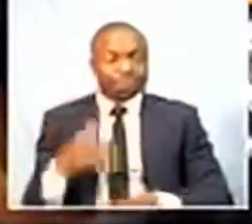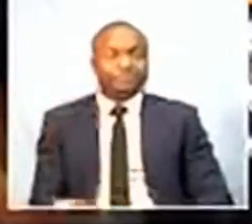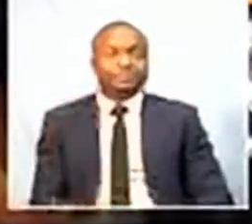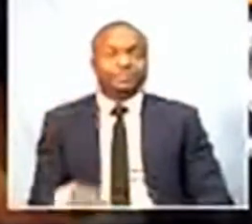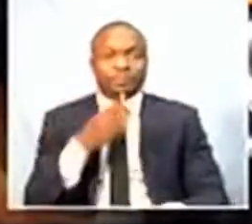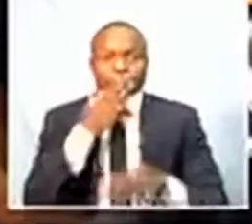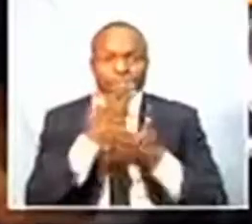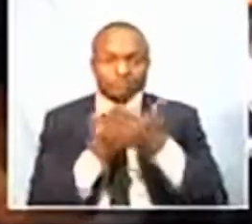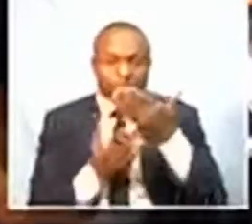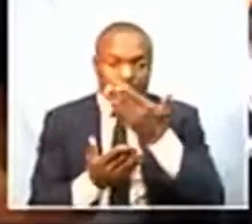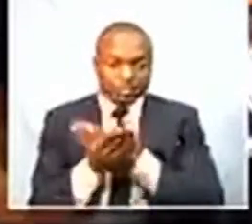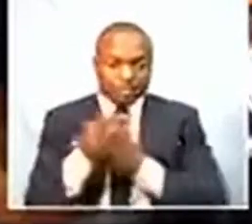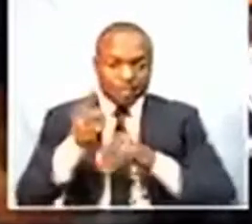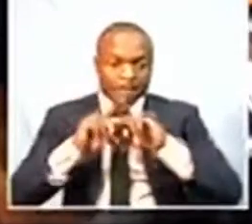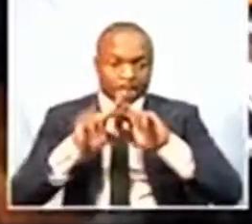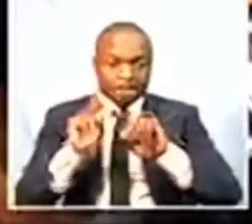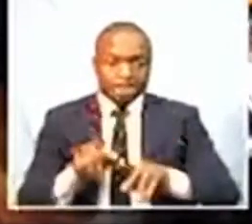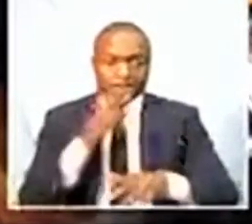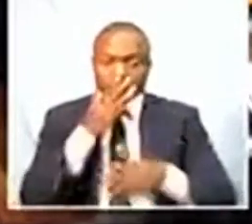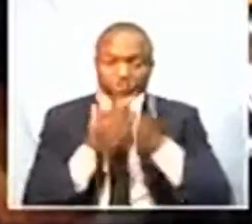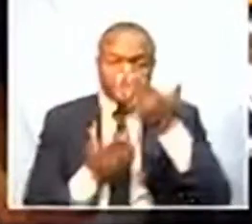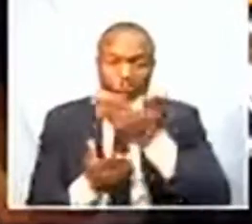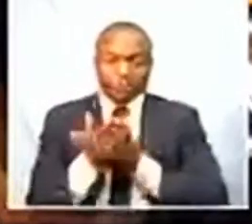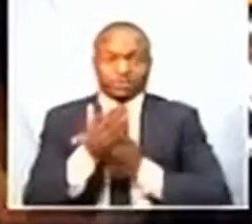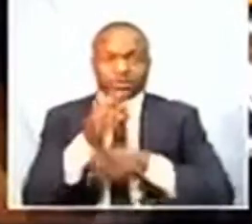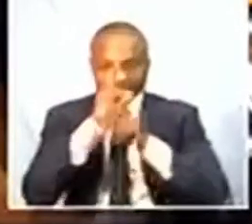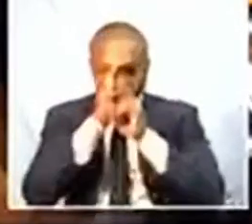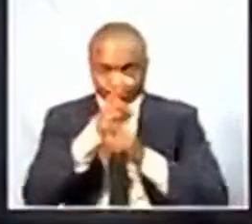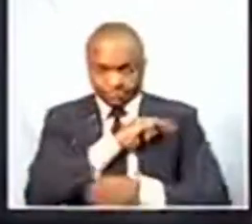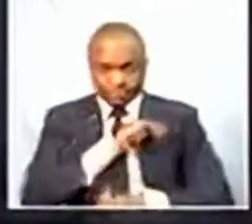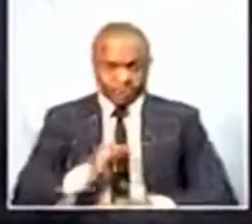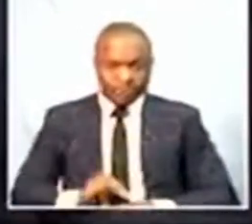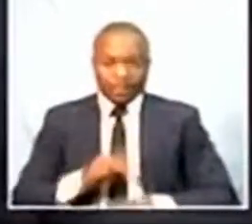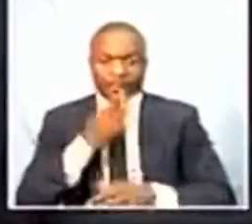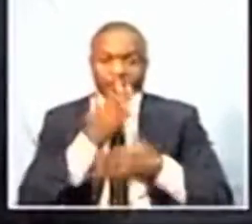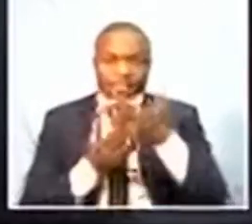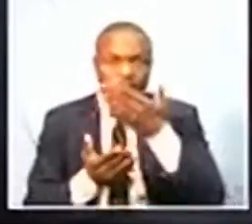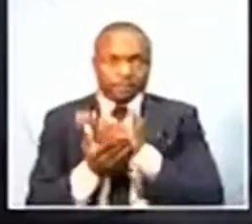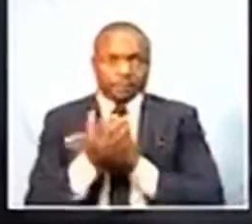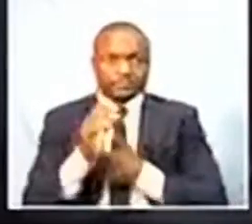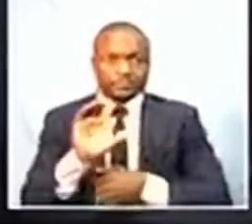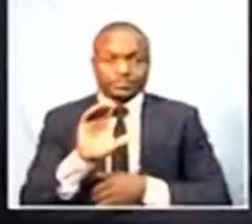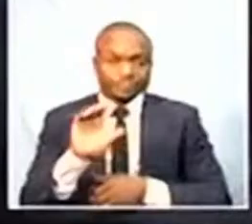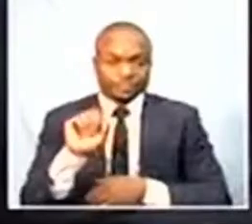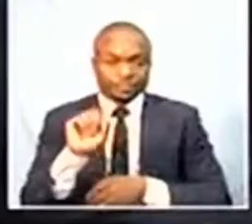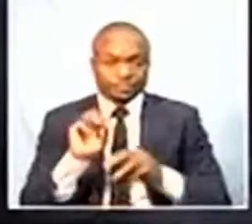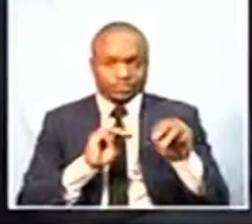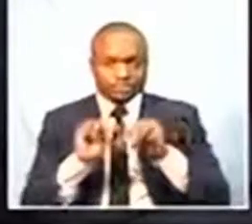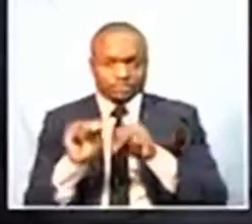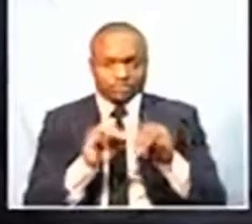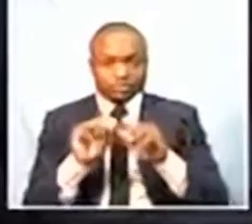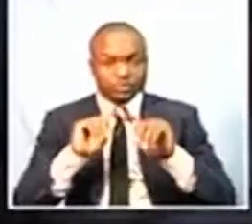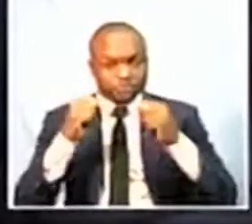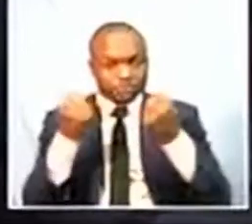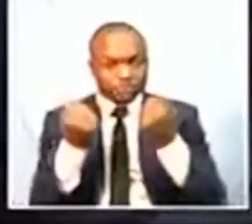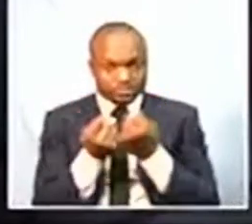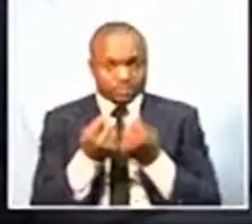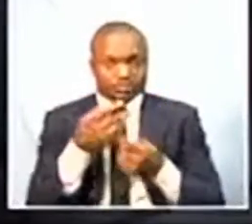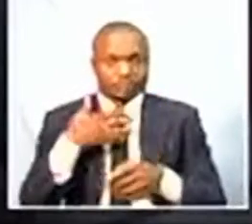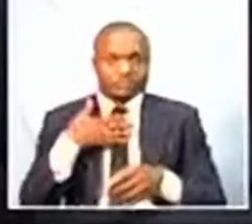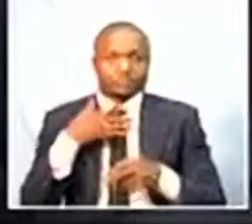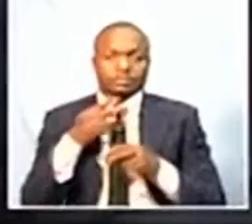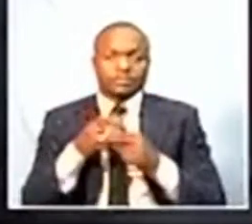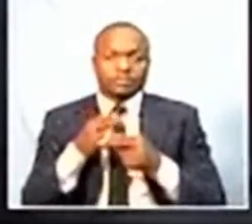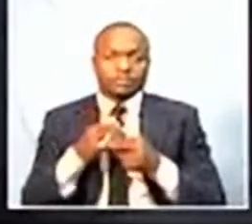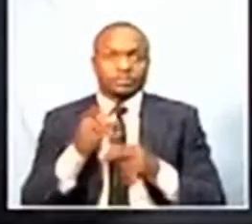Good morning, Chair. Good morning, honorable members. Good morning, CS and your management team. My name is Mlenga Chama,